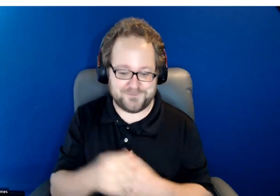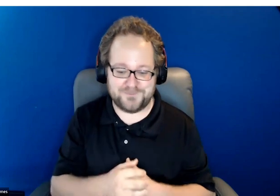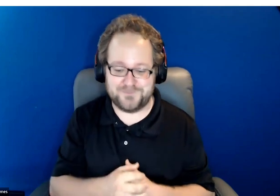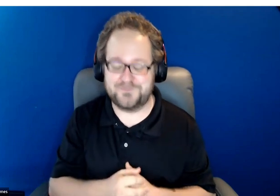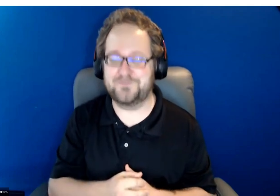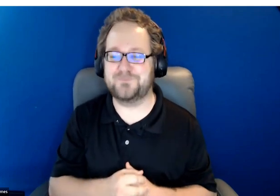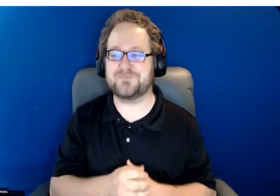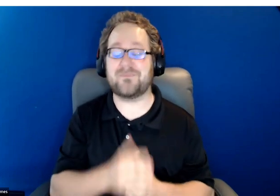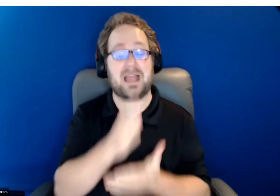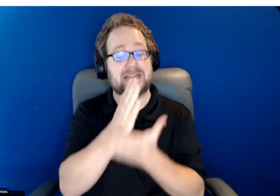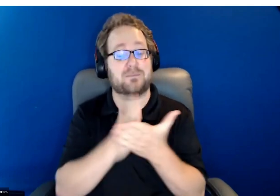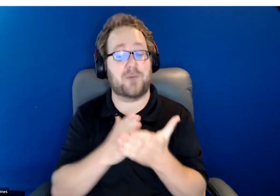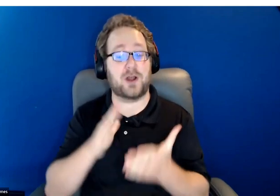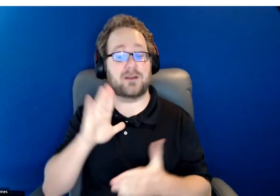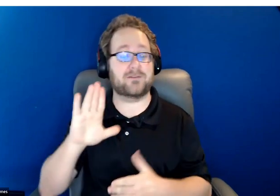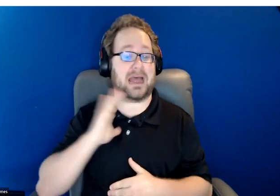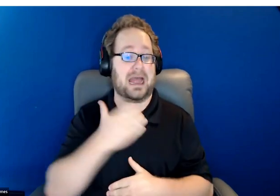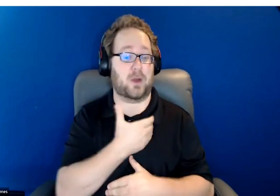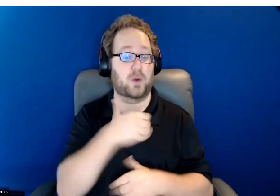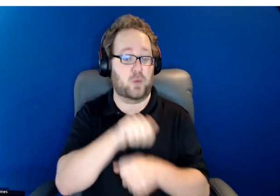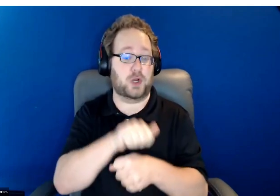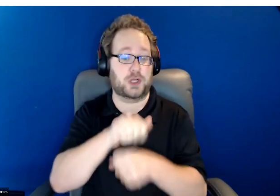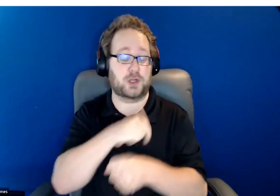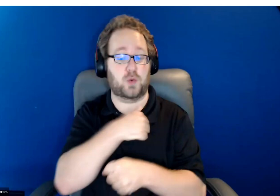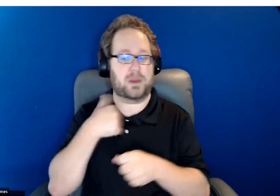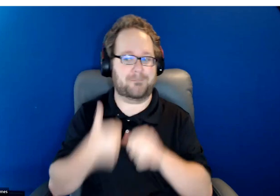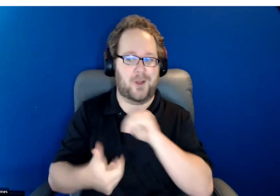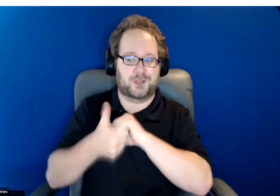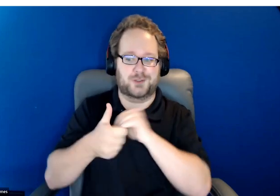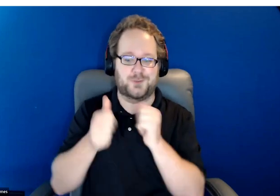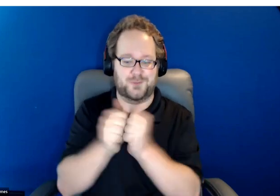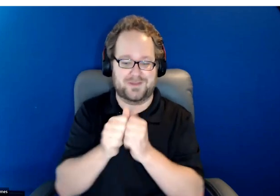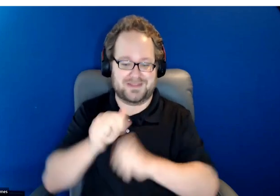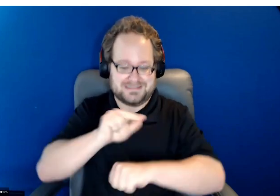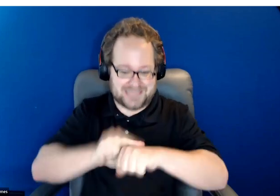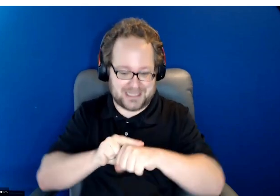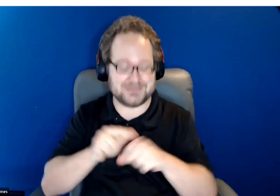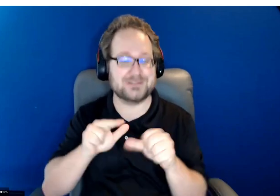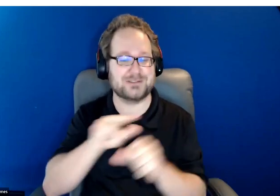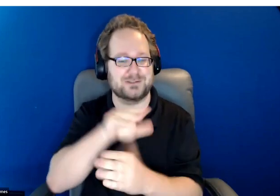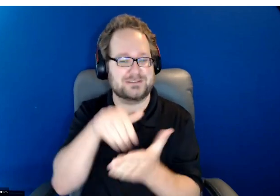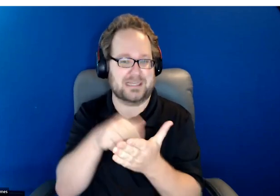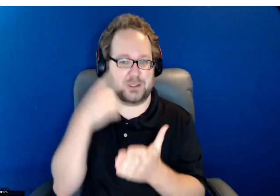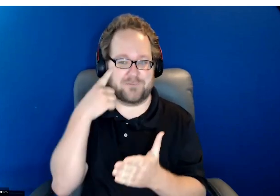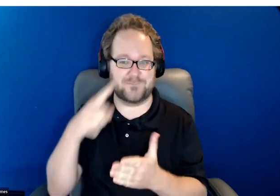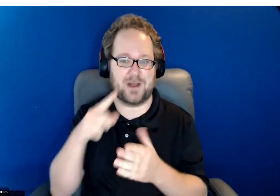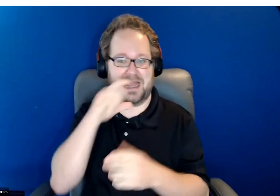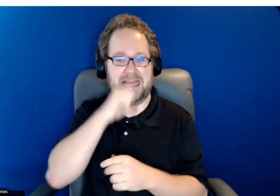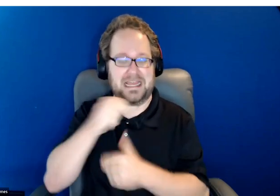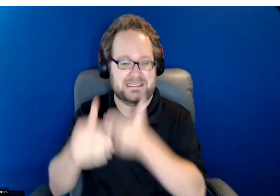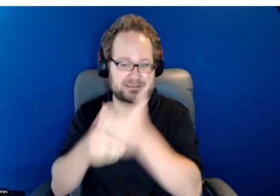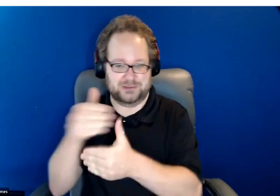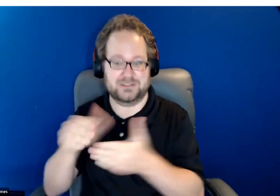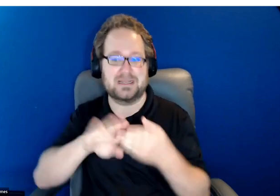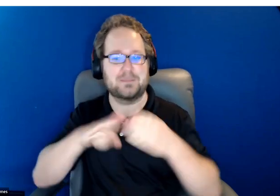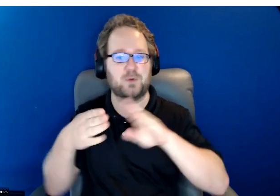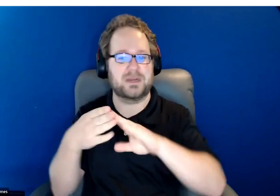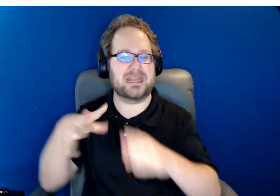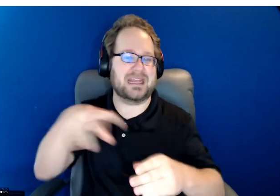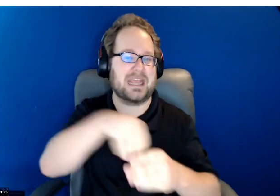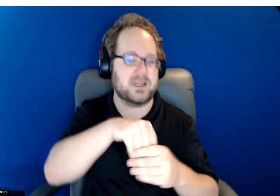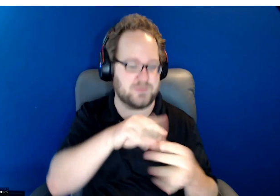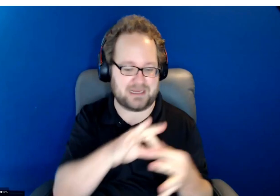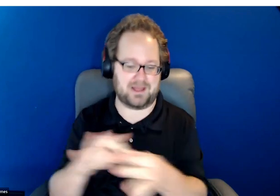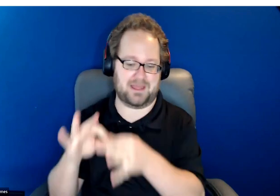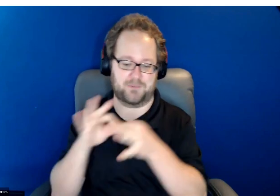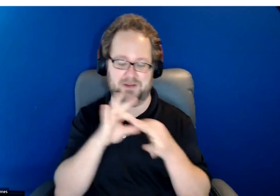As part of our work, we've partnered with the National Plan on Aging Community Engagement Collaborative. This includes West Health, the